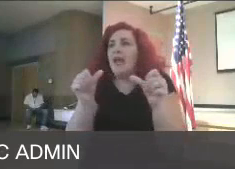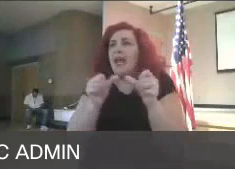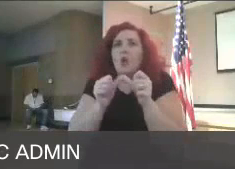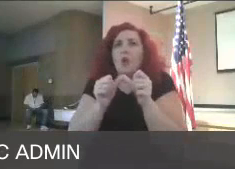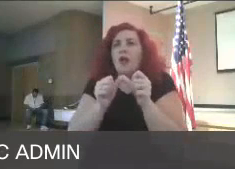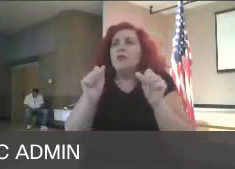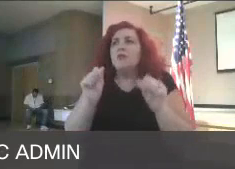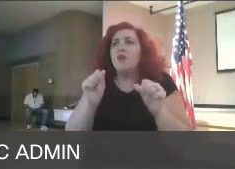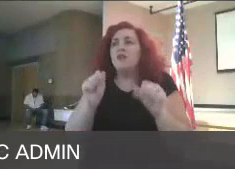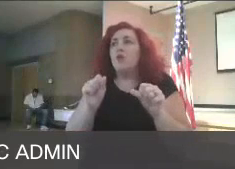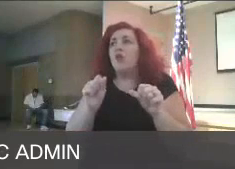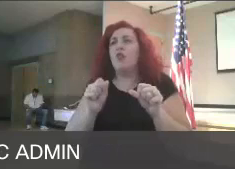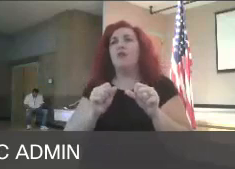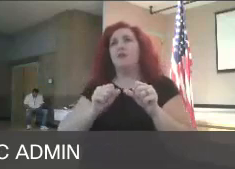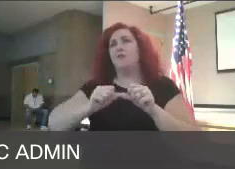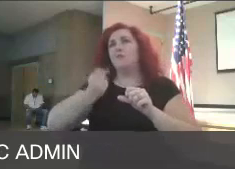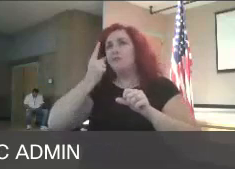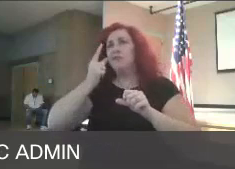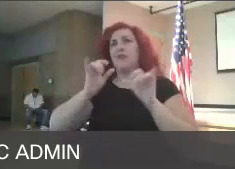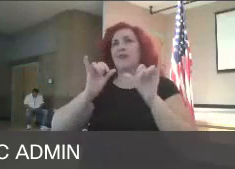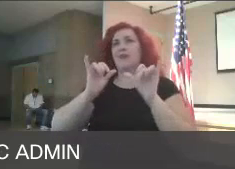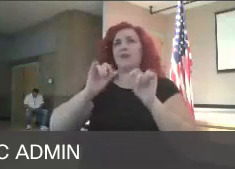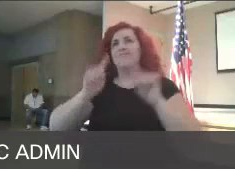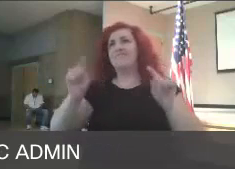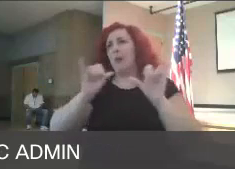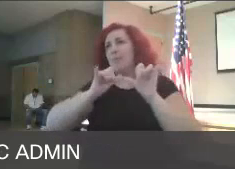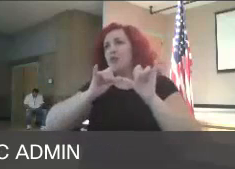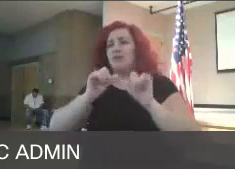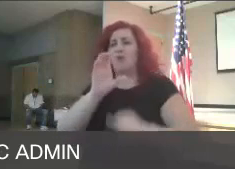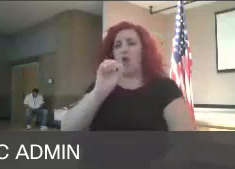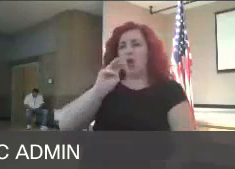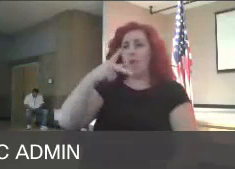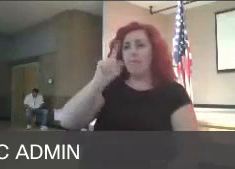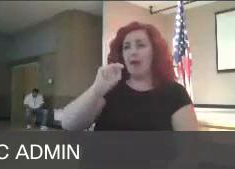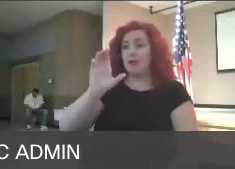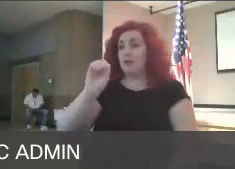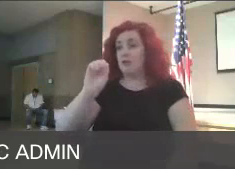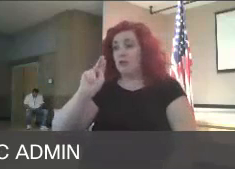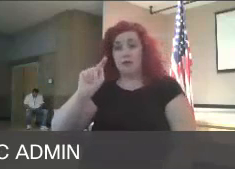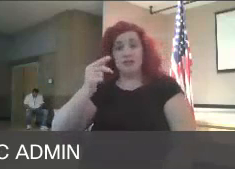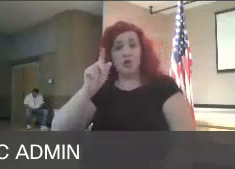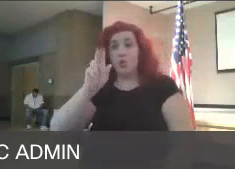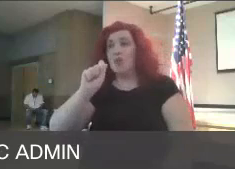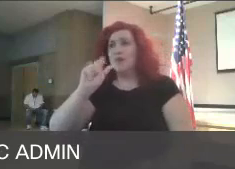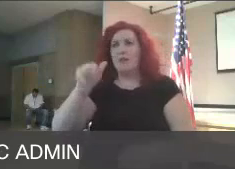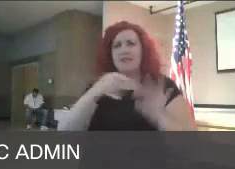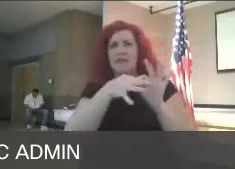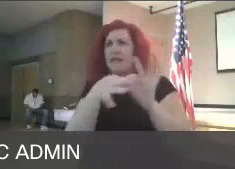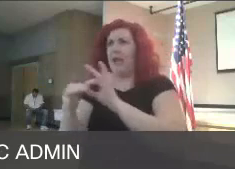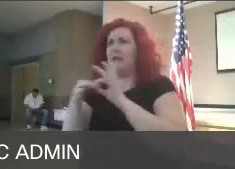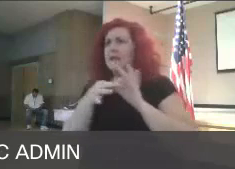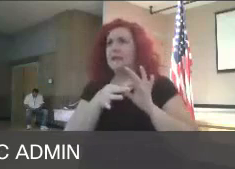as small an area as we can, and there are various measurements on what compactness means, and contiguous. They have to be